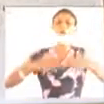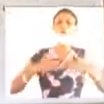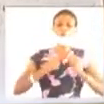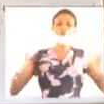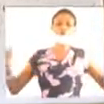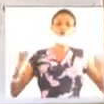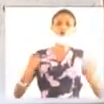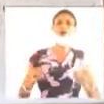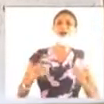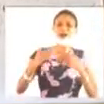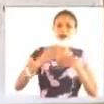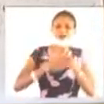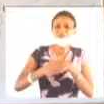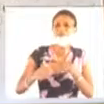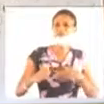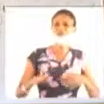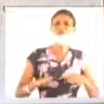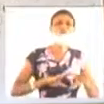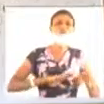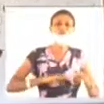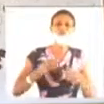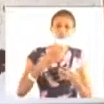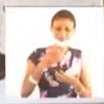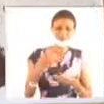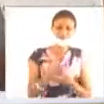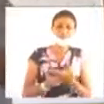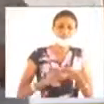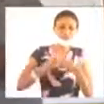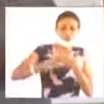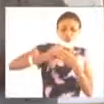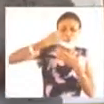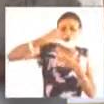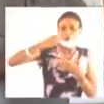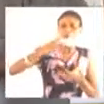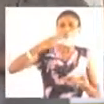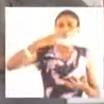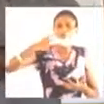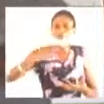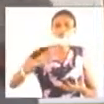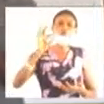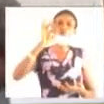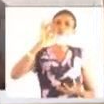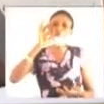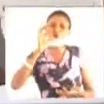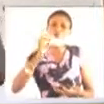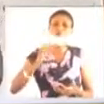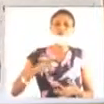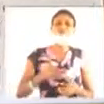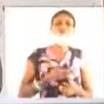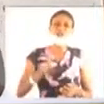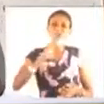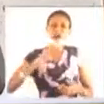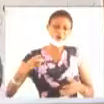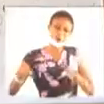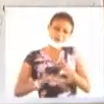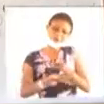of. Drug addicts are always prone to robbery and rape and